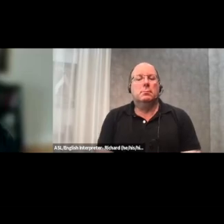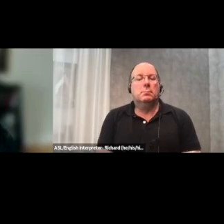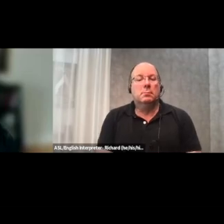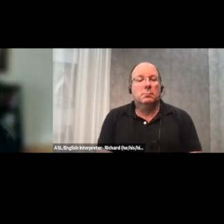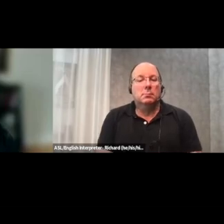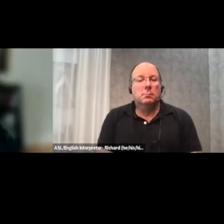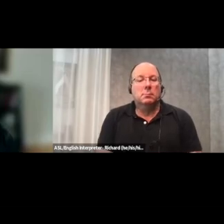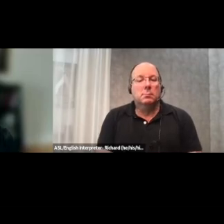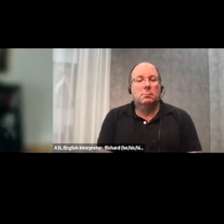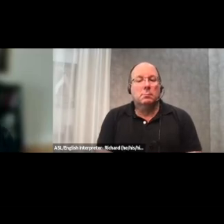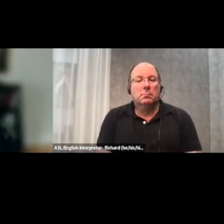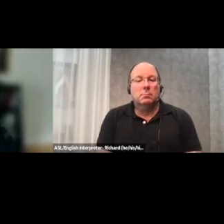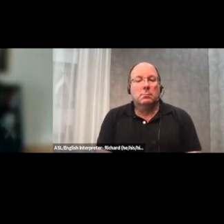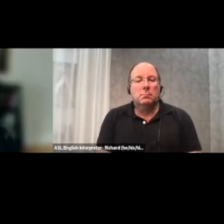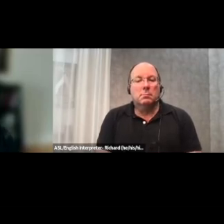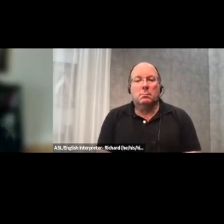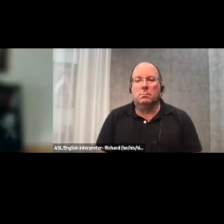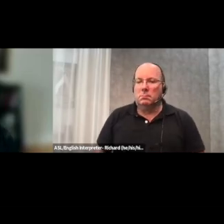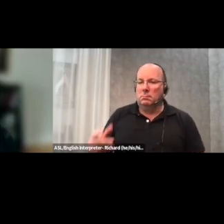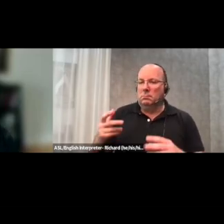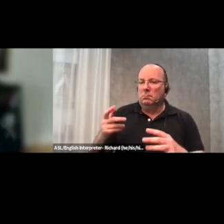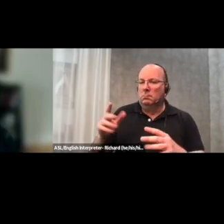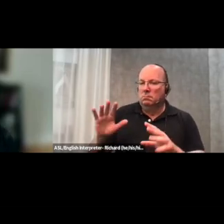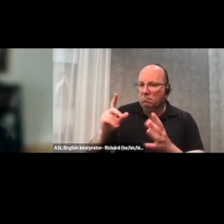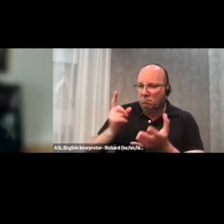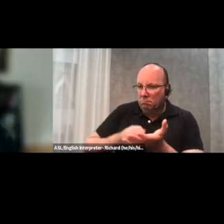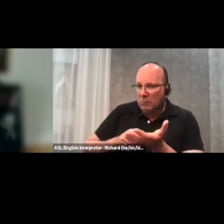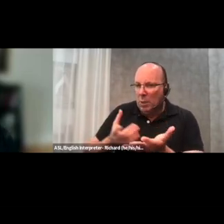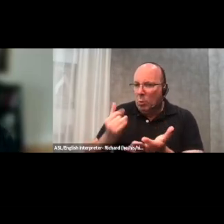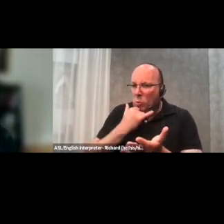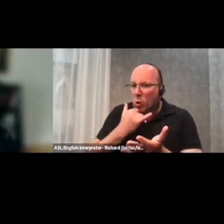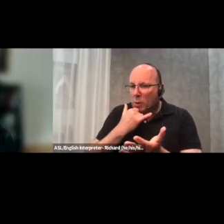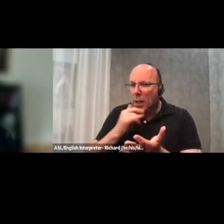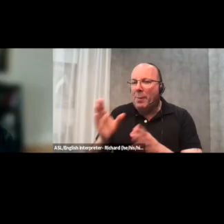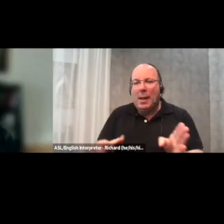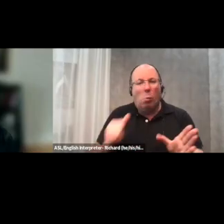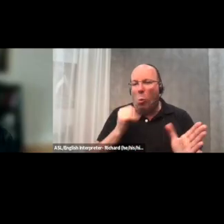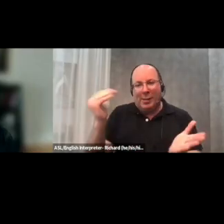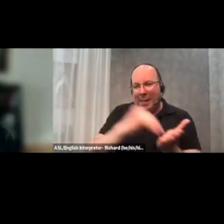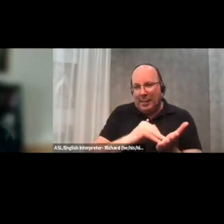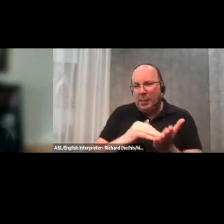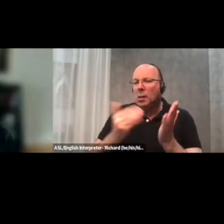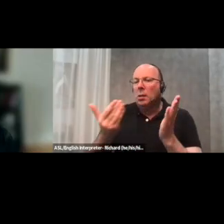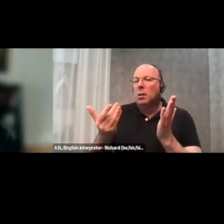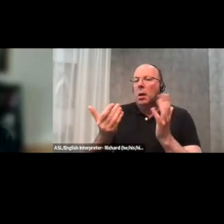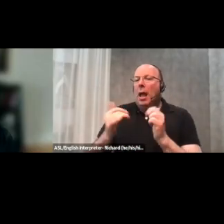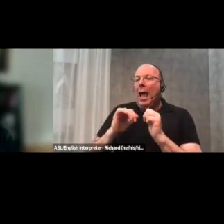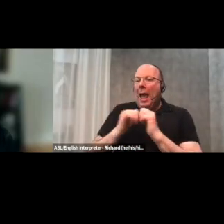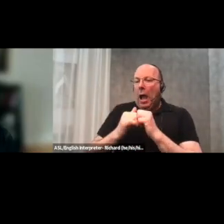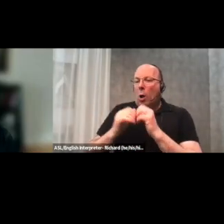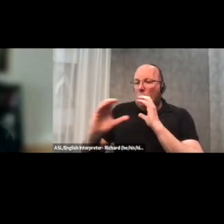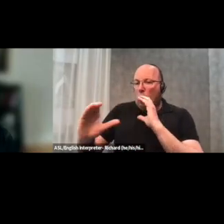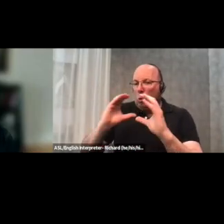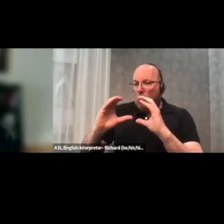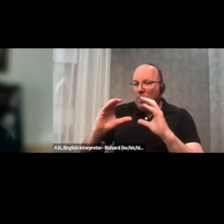Check in, apologize, figure out what you did wrong, make a plan to not repeat the action, and figure out how to just communicate the